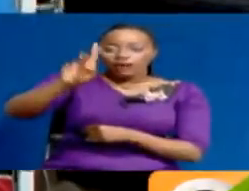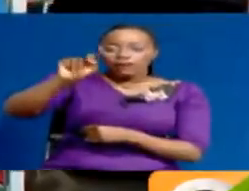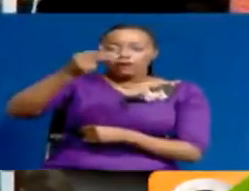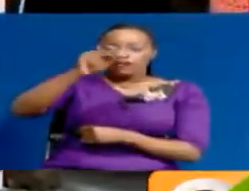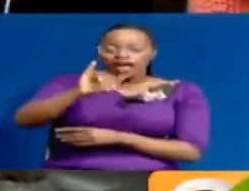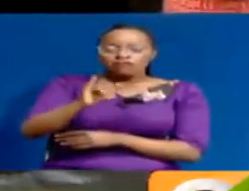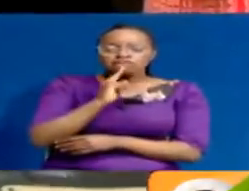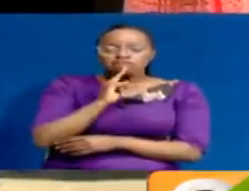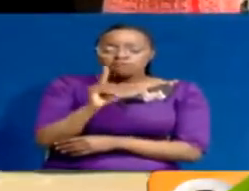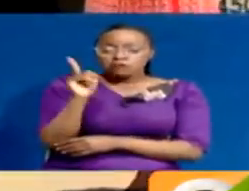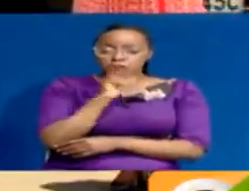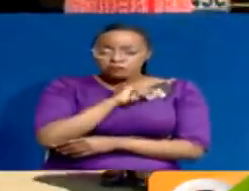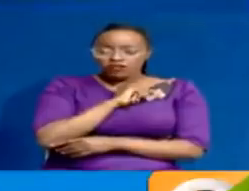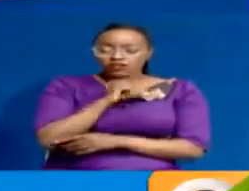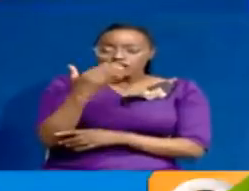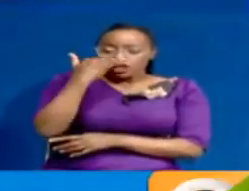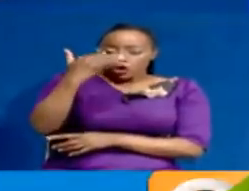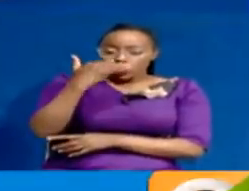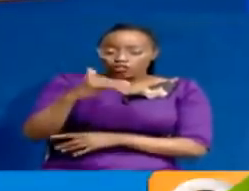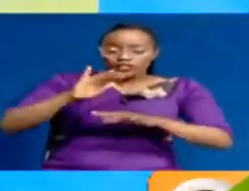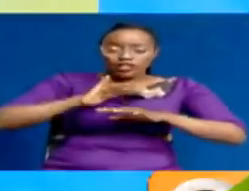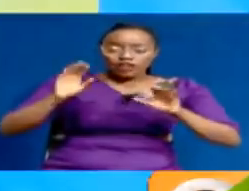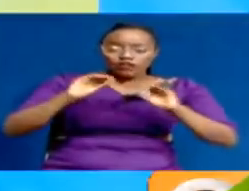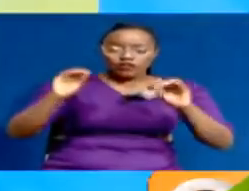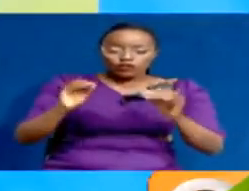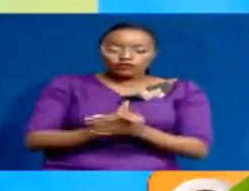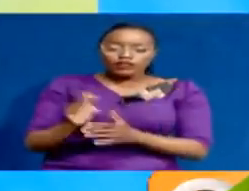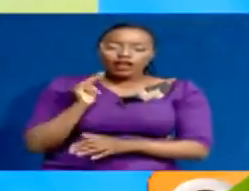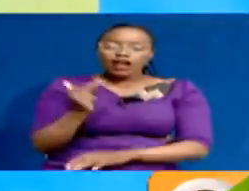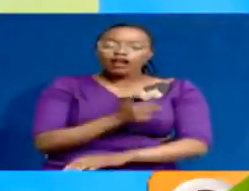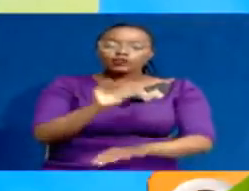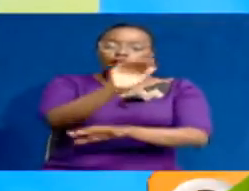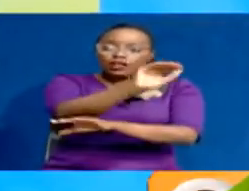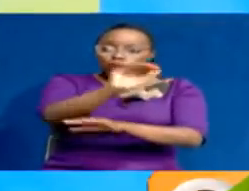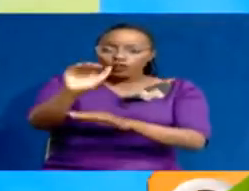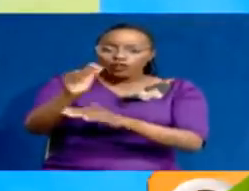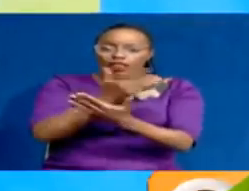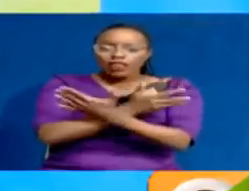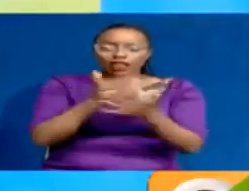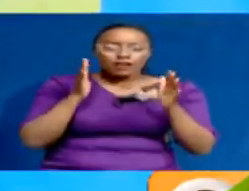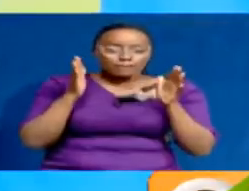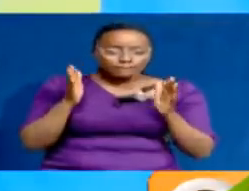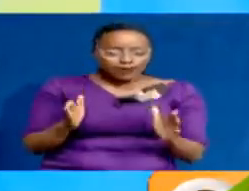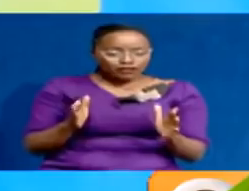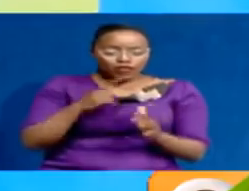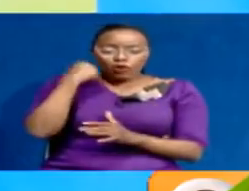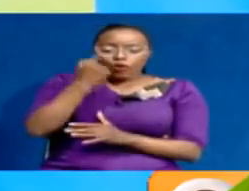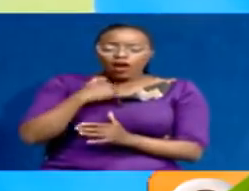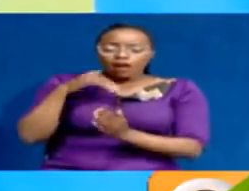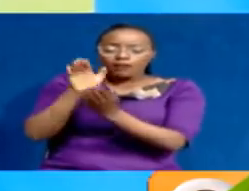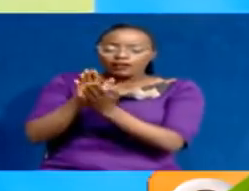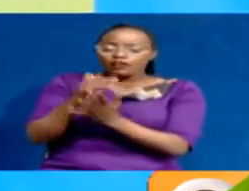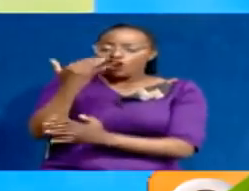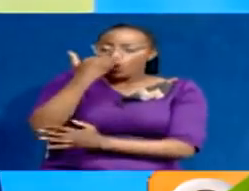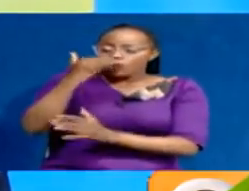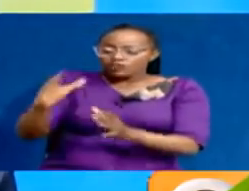Kagwe sounded the alarm on the oxygen shortage. We are appealing to anybody who is holding